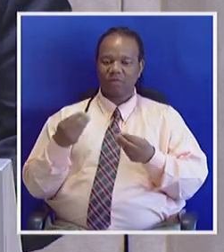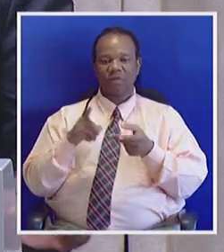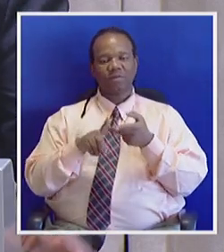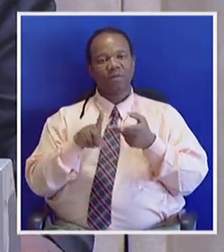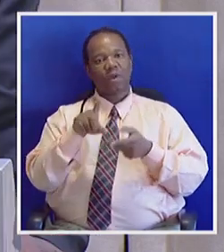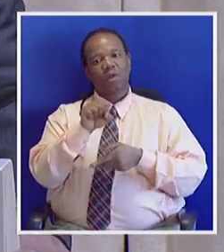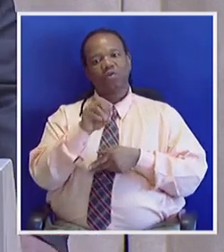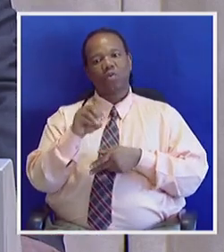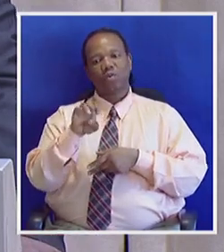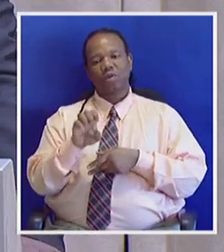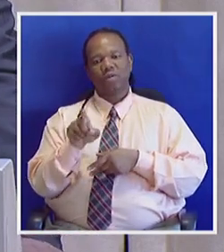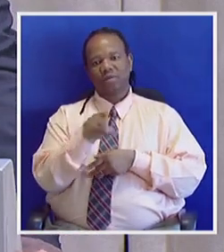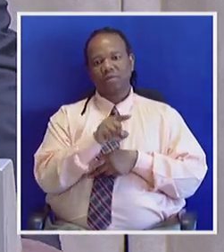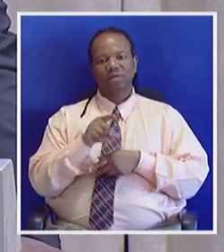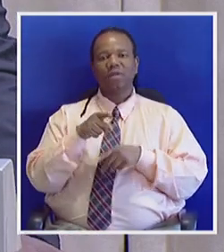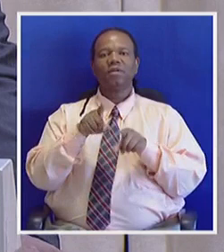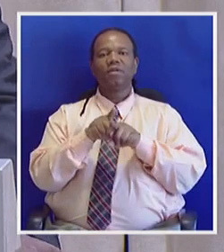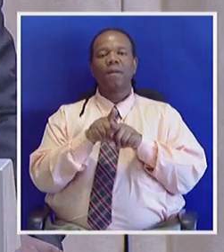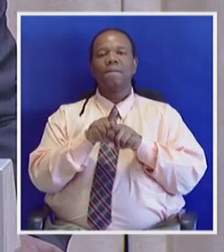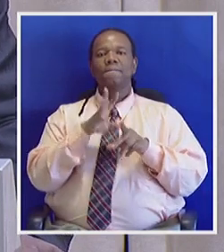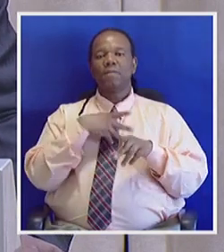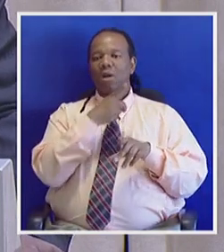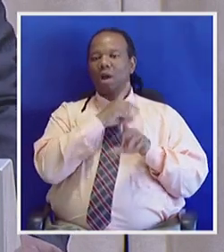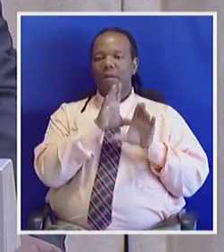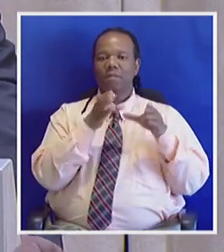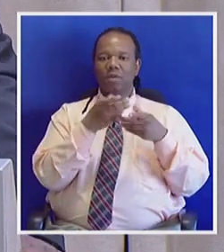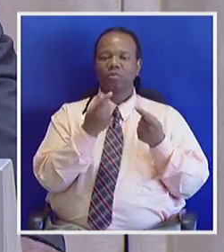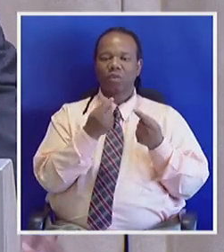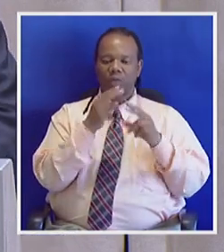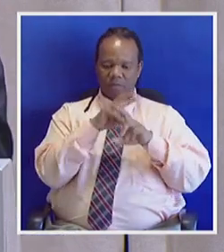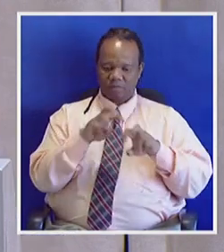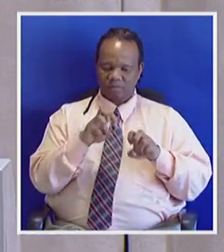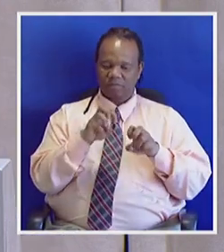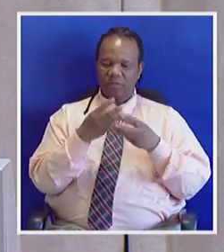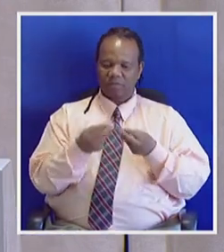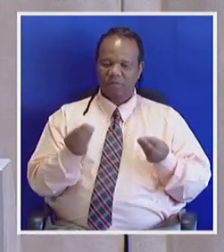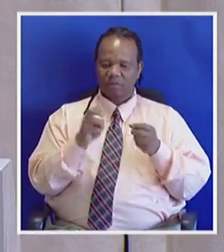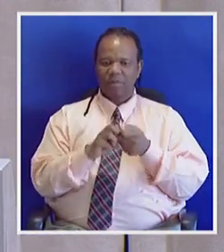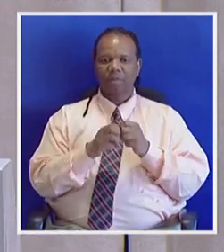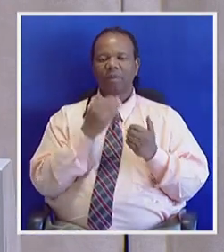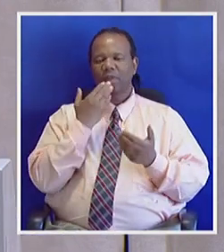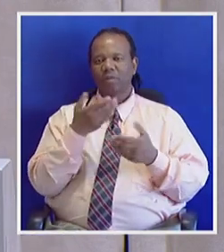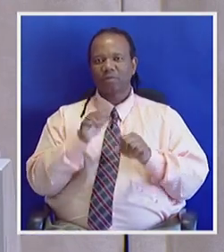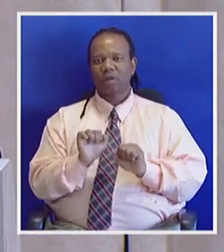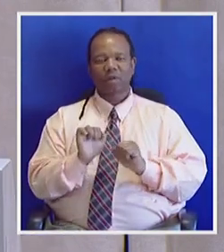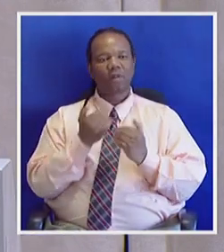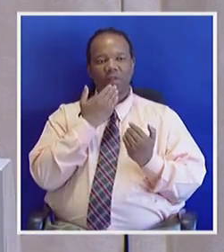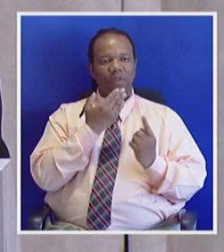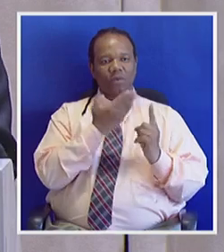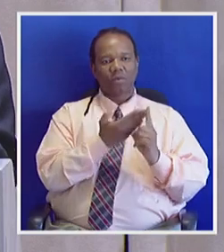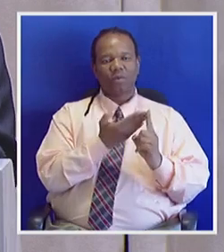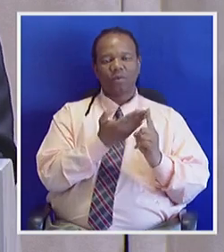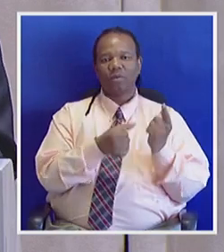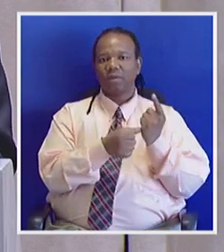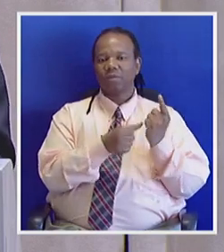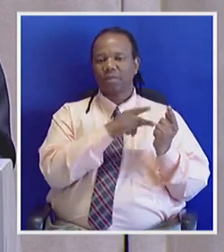Cabinet will have to apply its mind to. Thank you, Chairperson. Thank you, Deputy President. Before